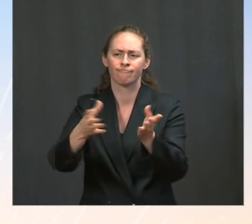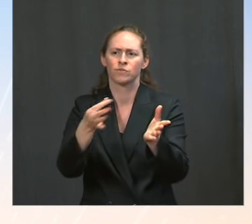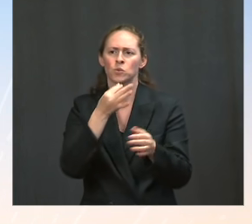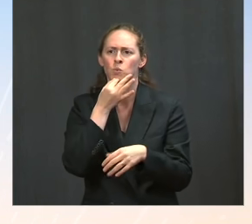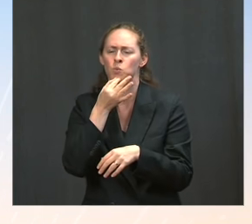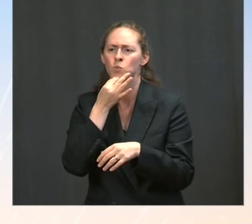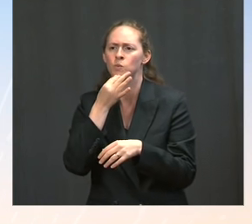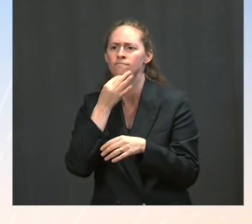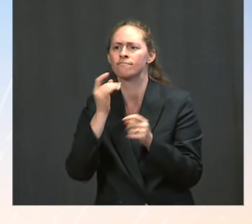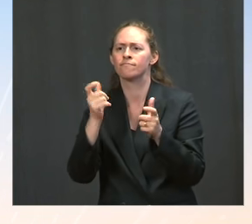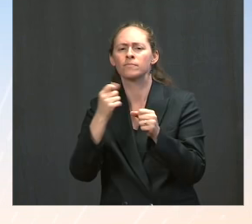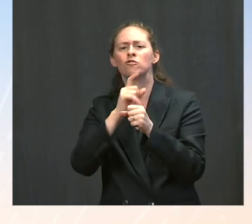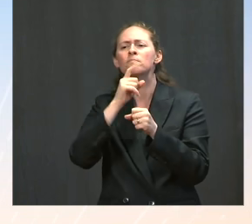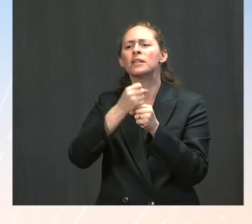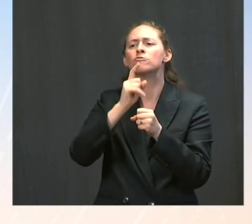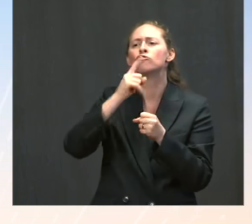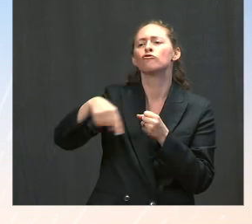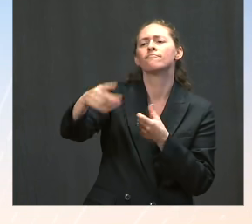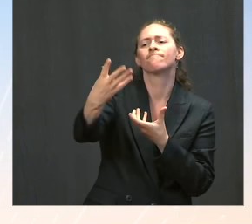is competitive.